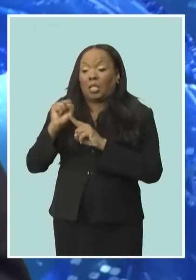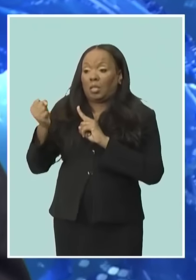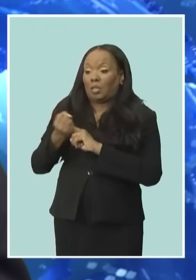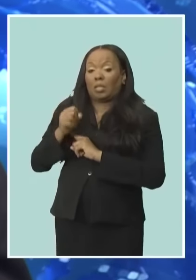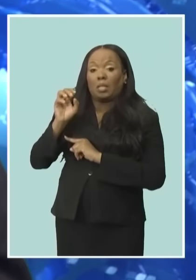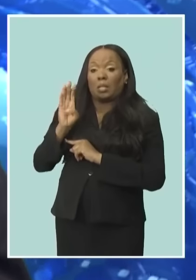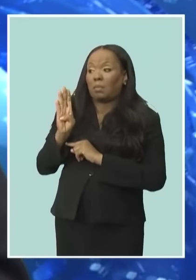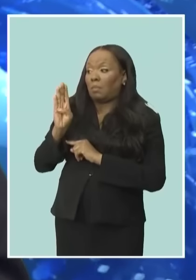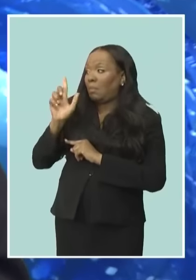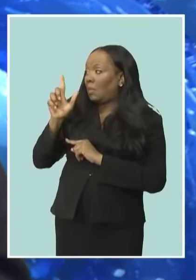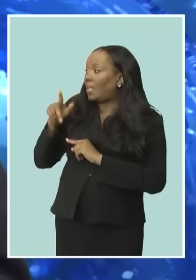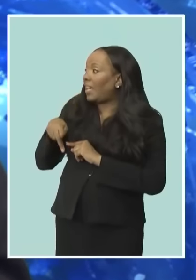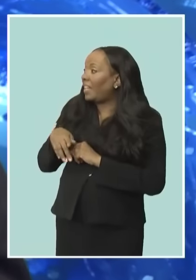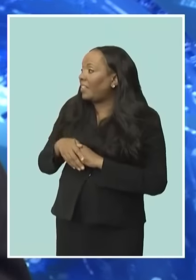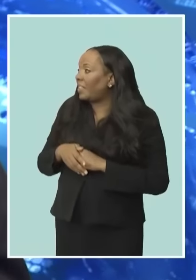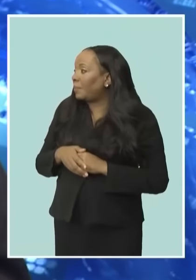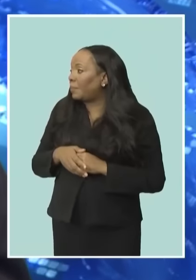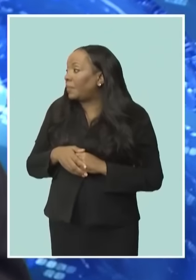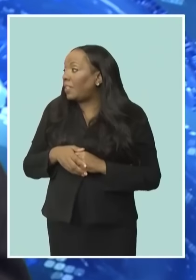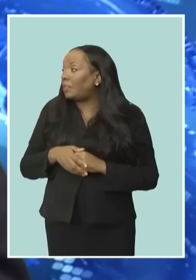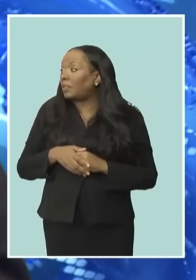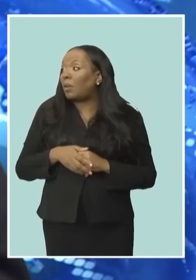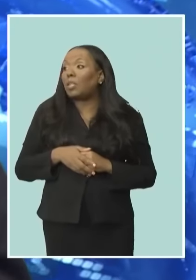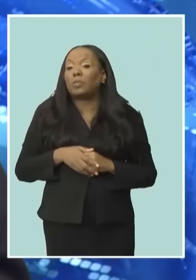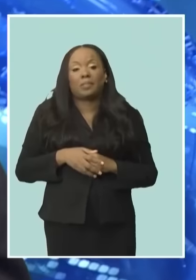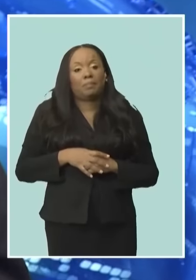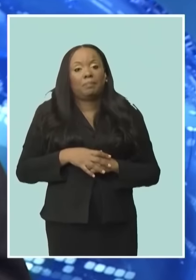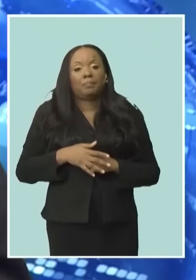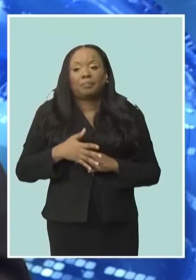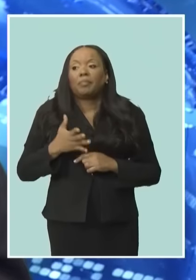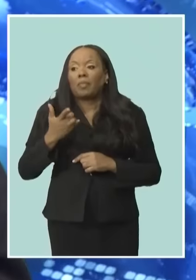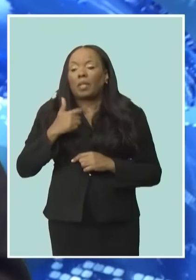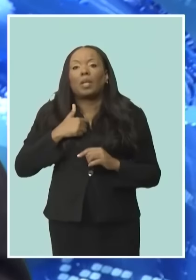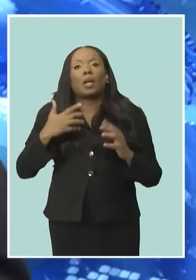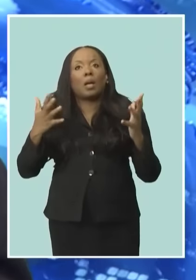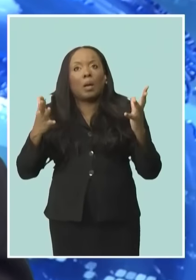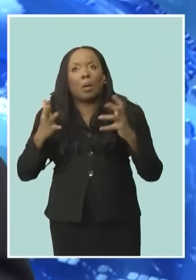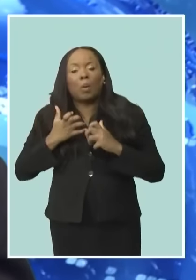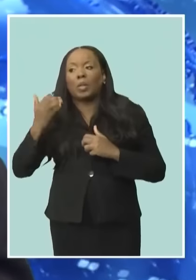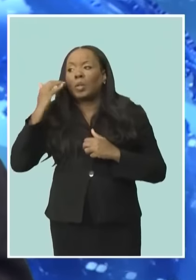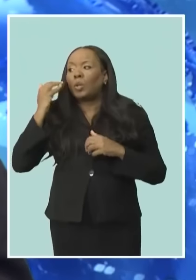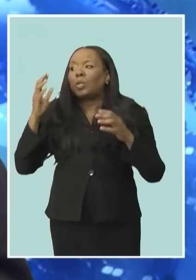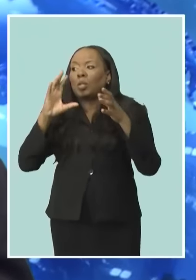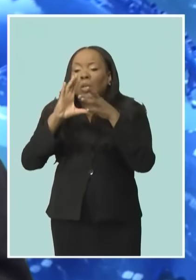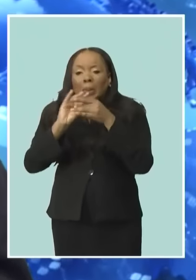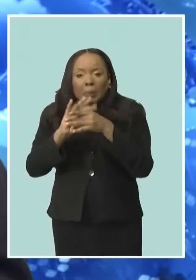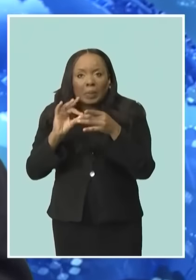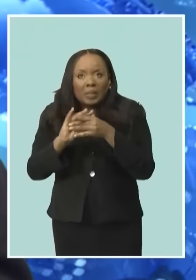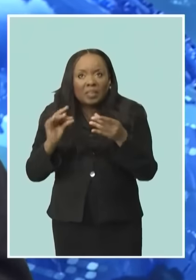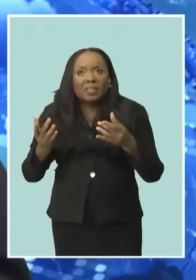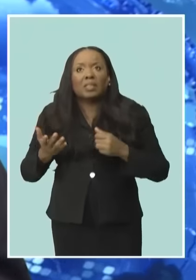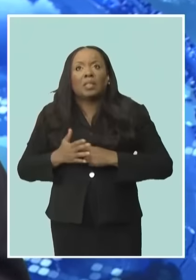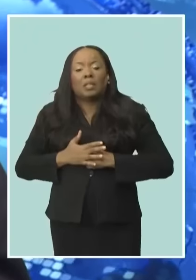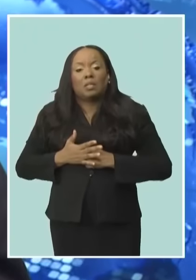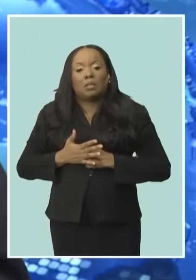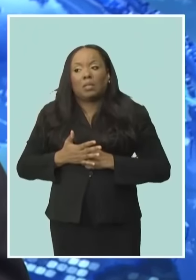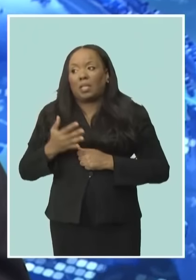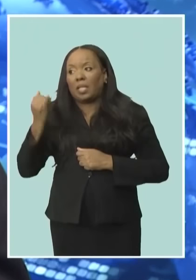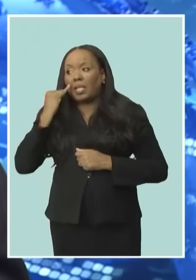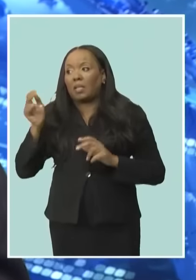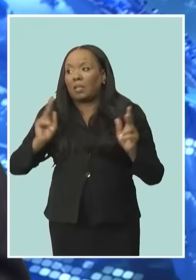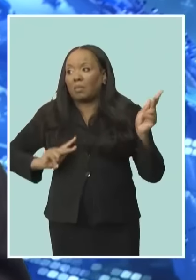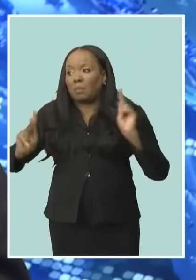Barbados Labour Party is likely to win. So I'm anxious to see the extent to which the messaging continues for the Democratic Labour Party, and if they accept